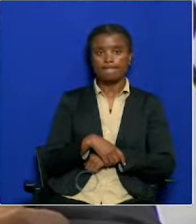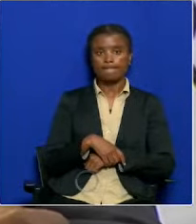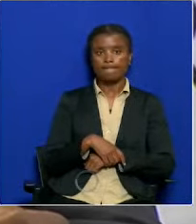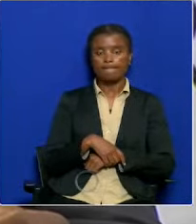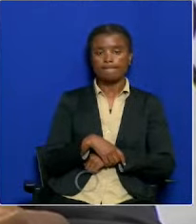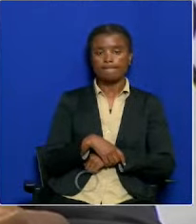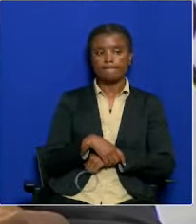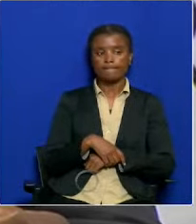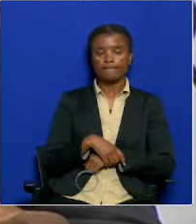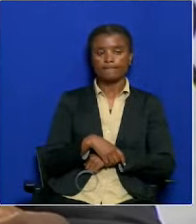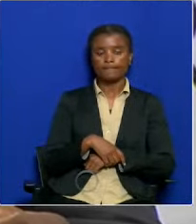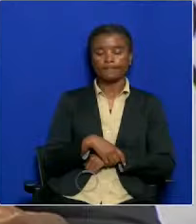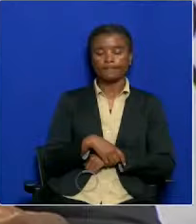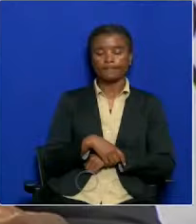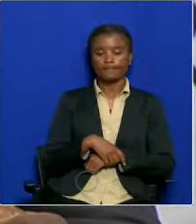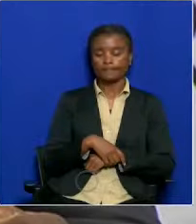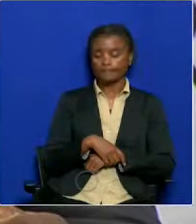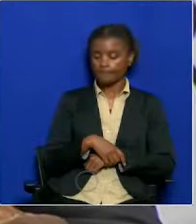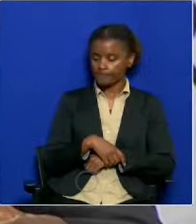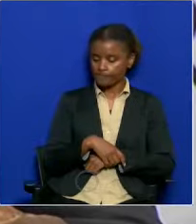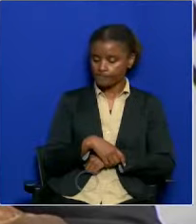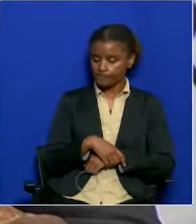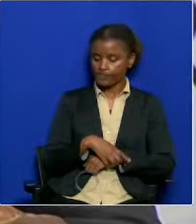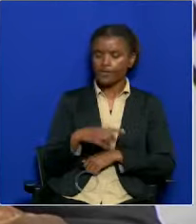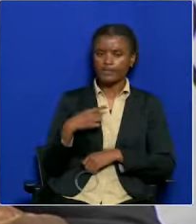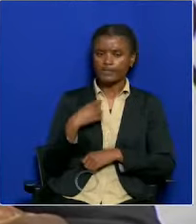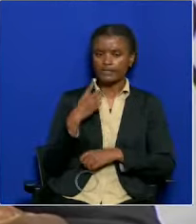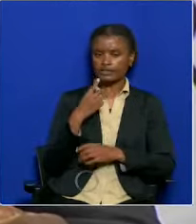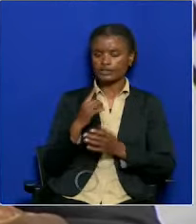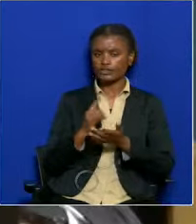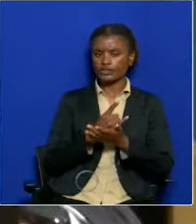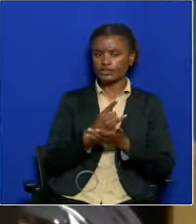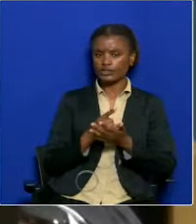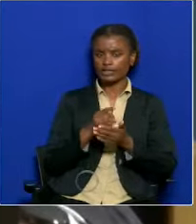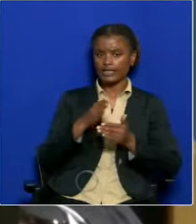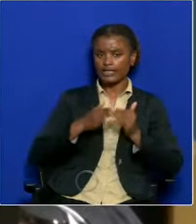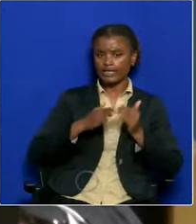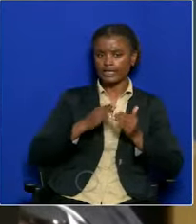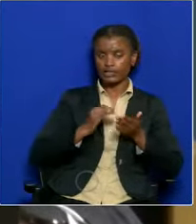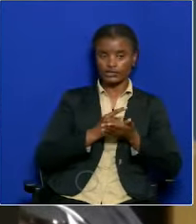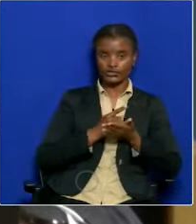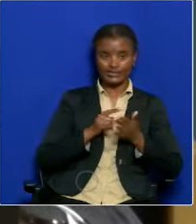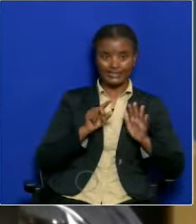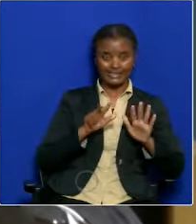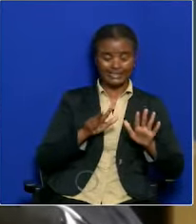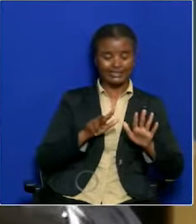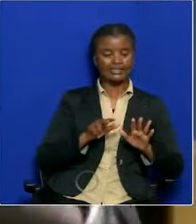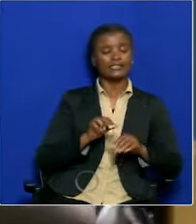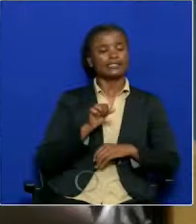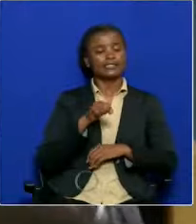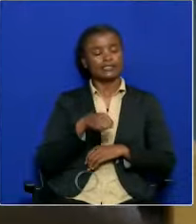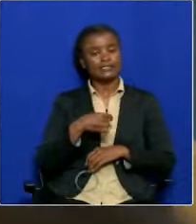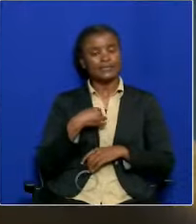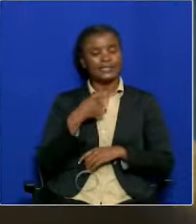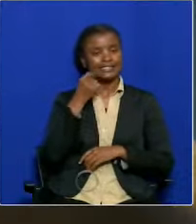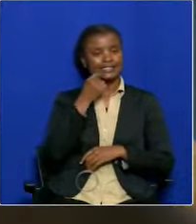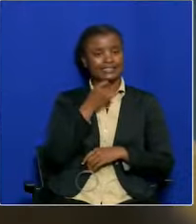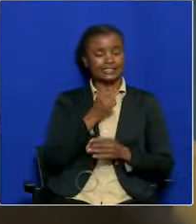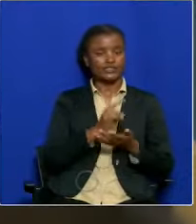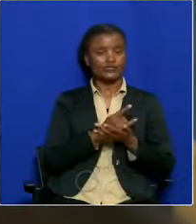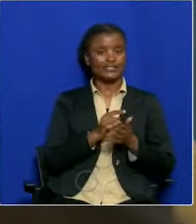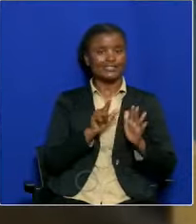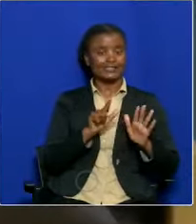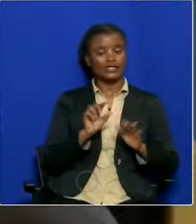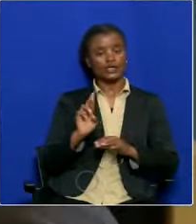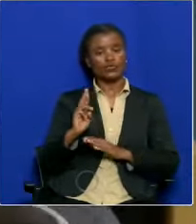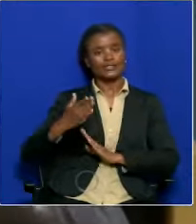I see chart which ends with chart 8. Yes. I'm saying in chat 7 on the right, do you not see that there's a photo